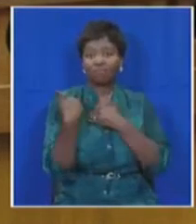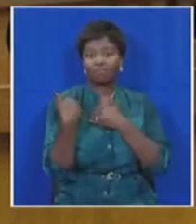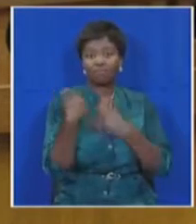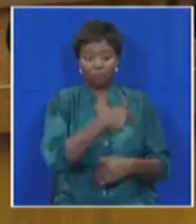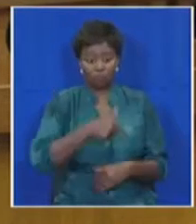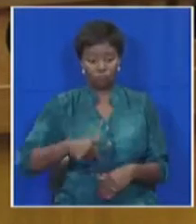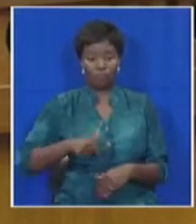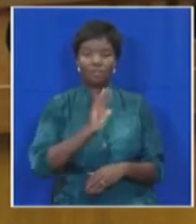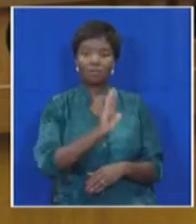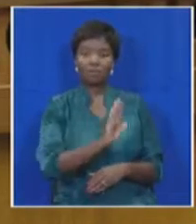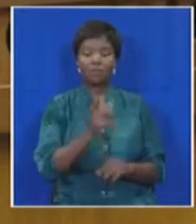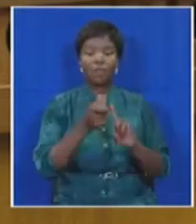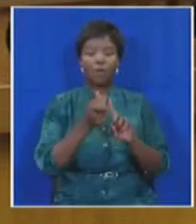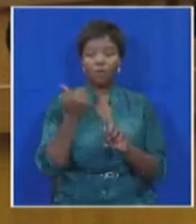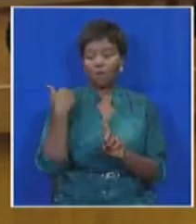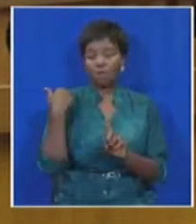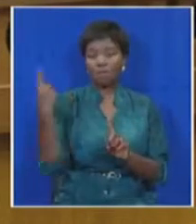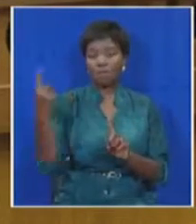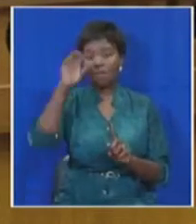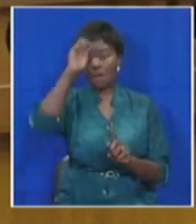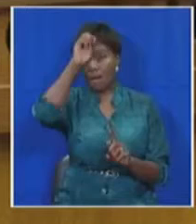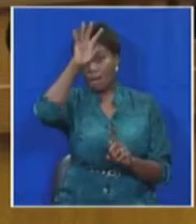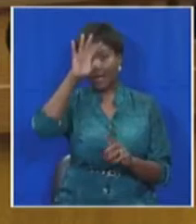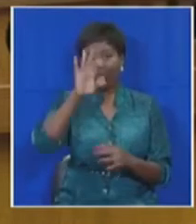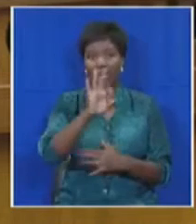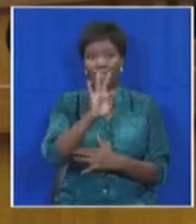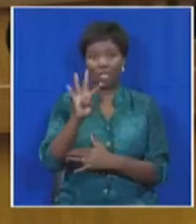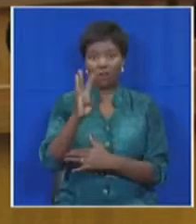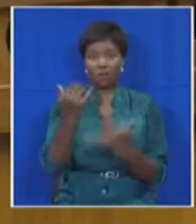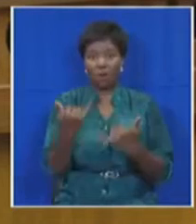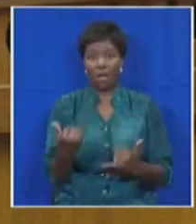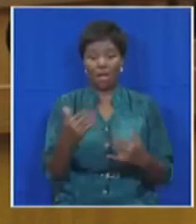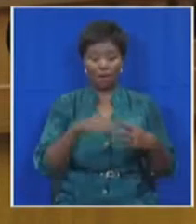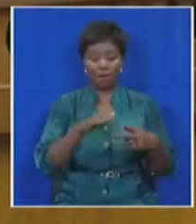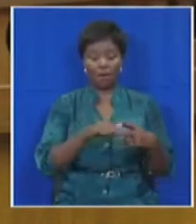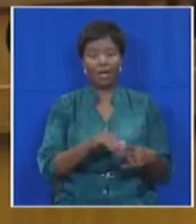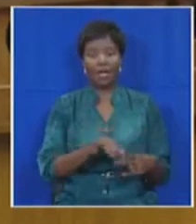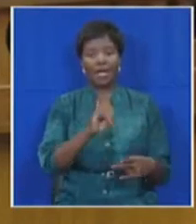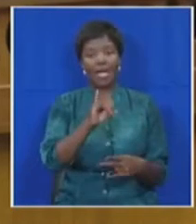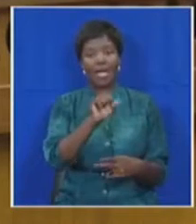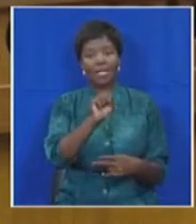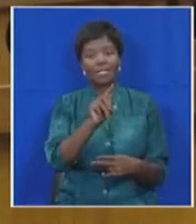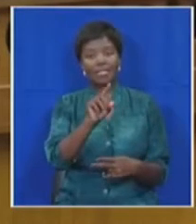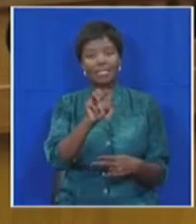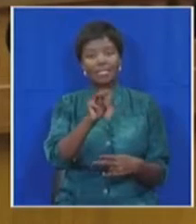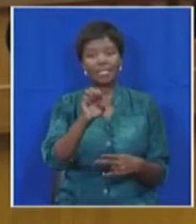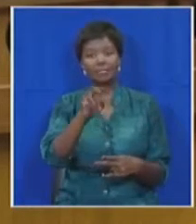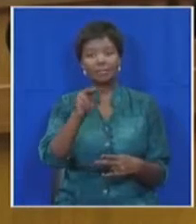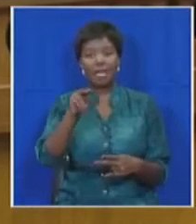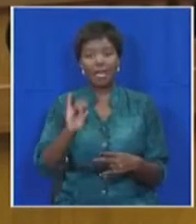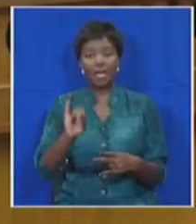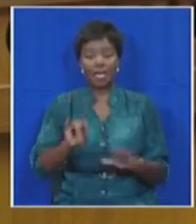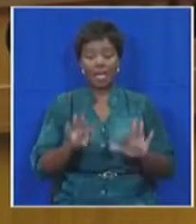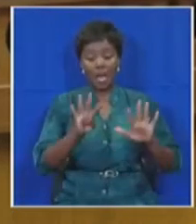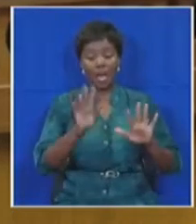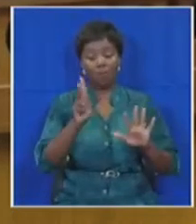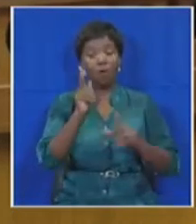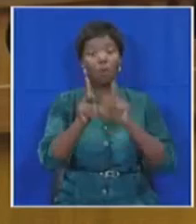From the Marikana 34 to the Esidimeni 94, this government has